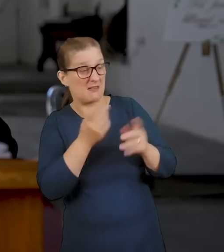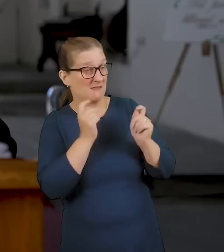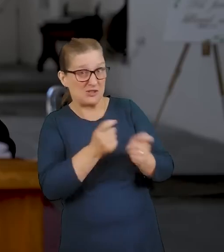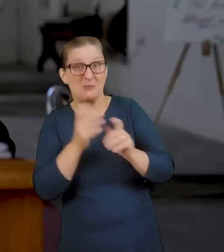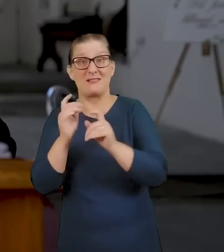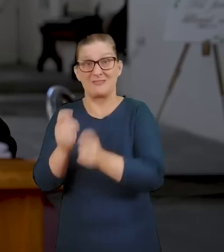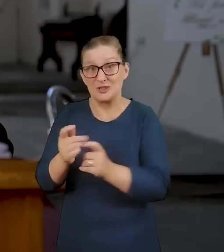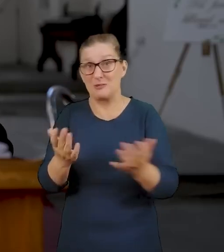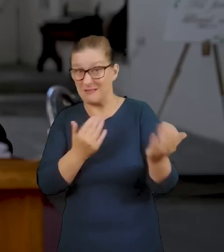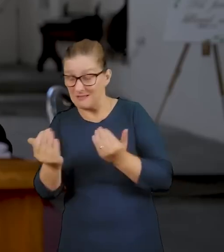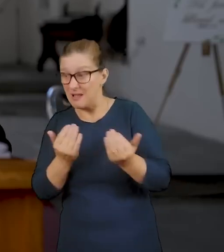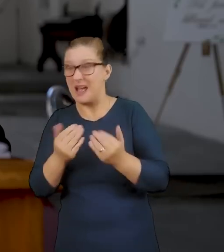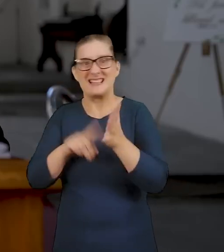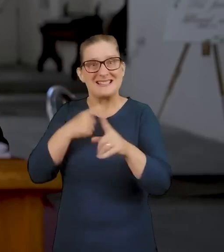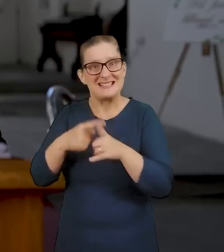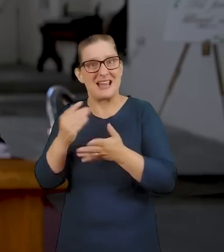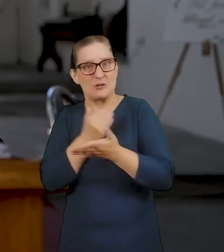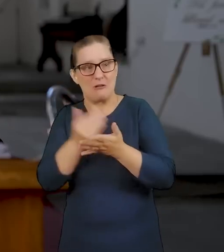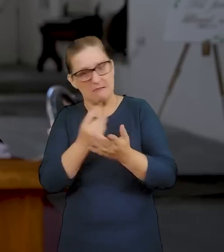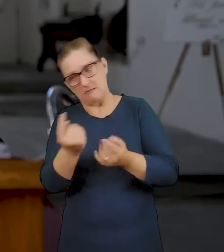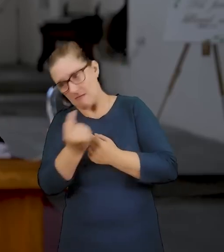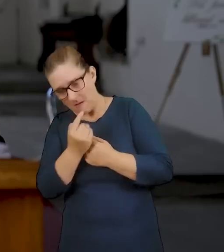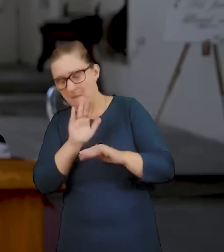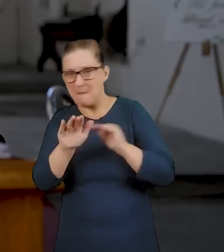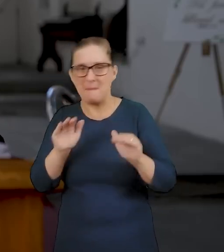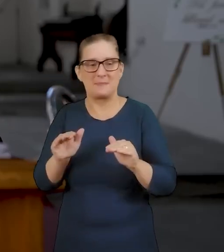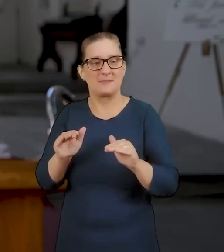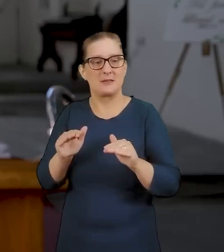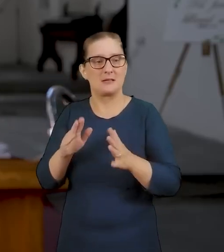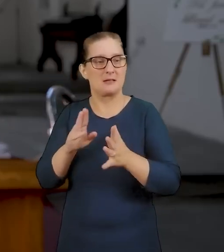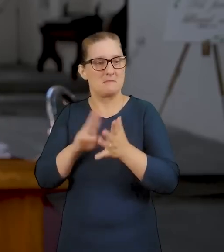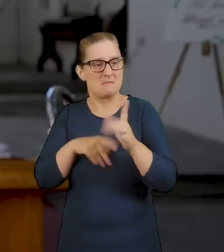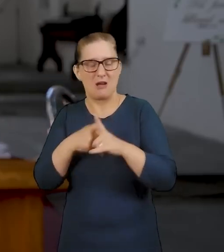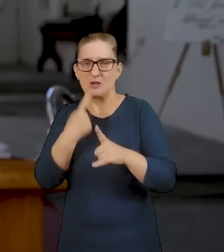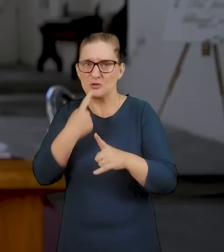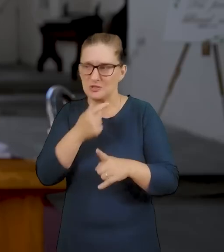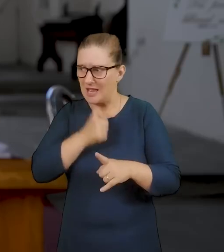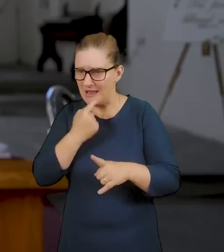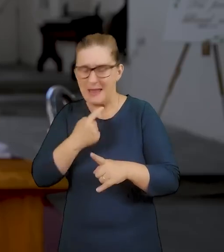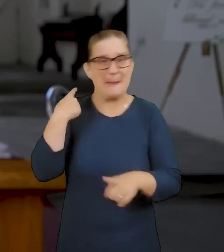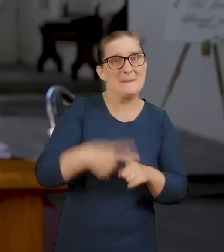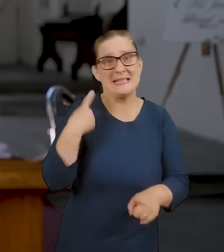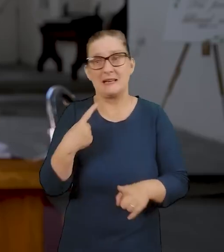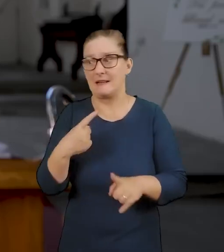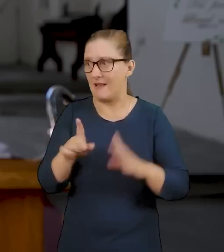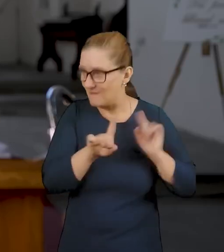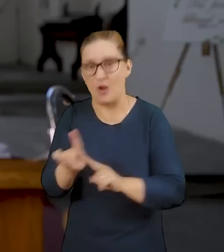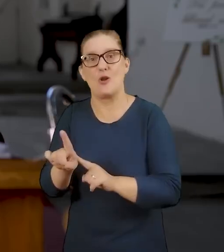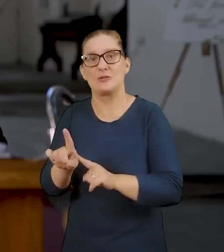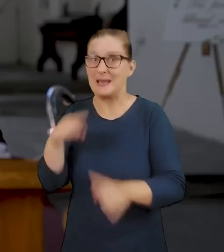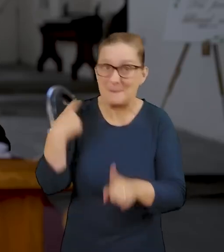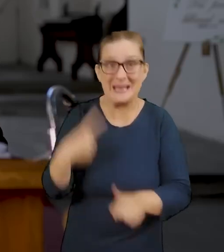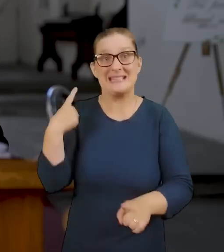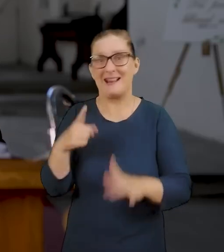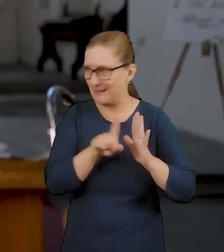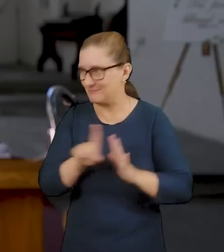2 sets of fishermen and a tax collector to follow him. Mark uses phrases like this: immediately